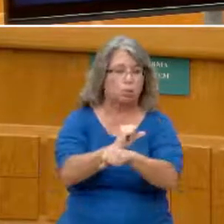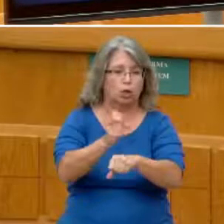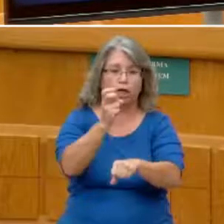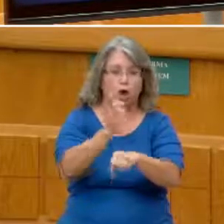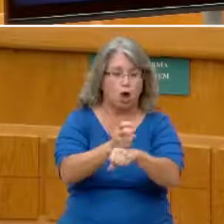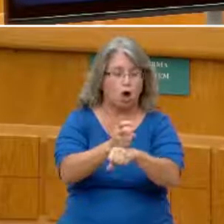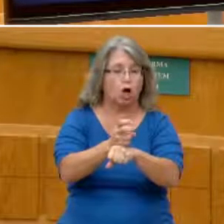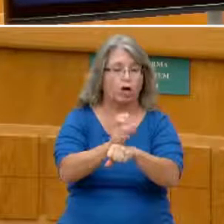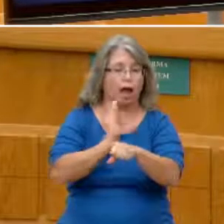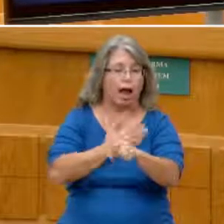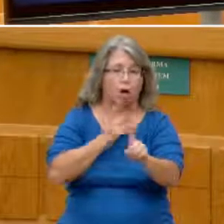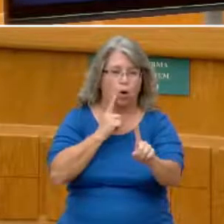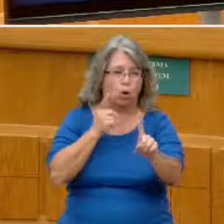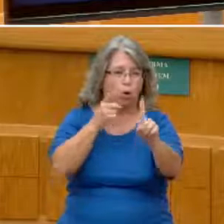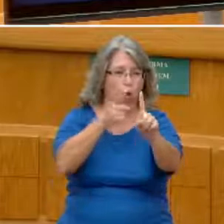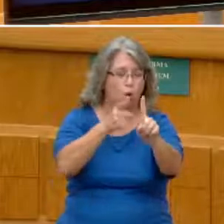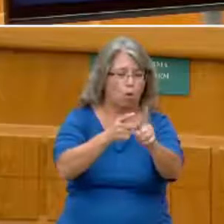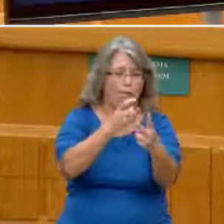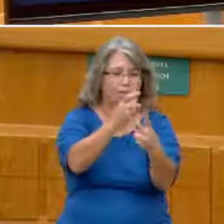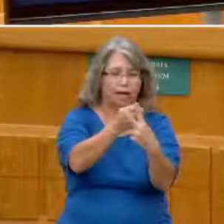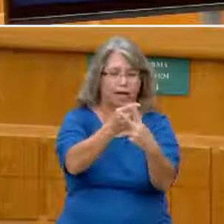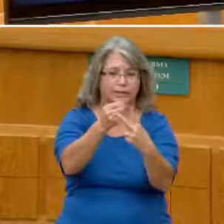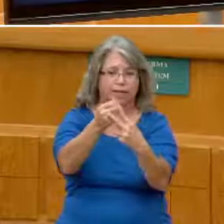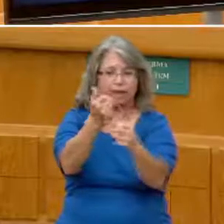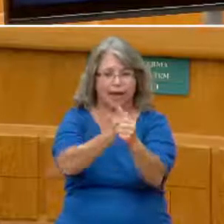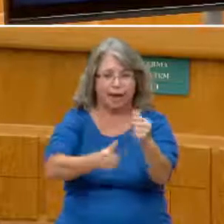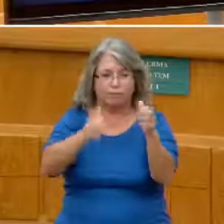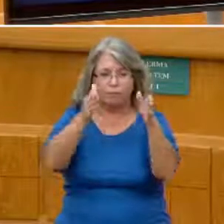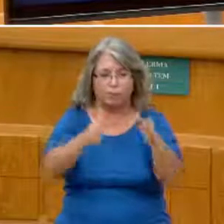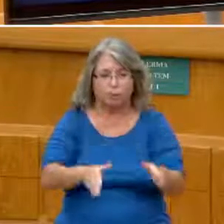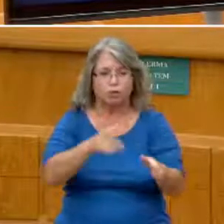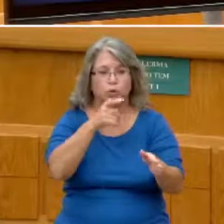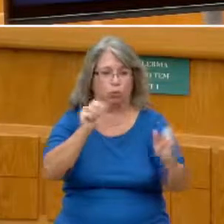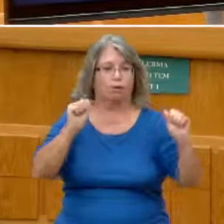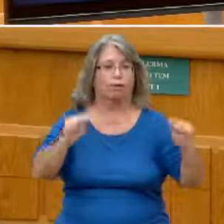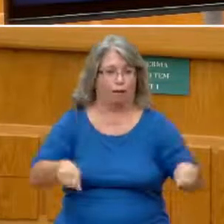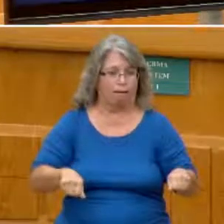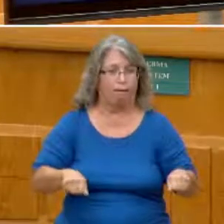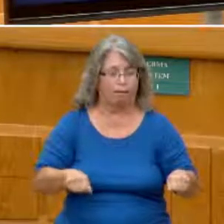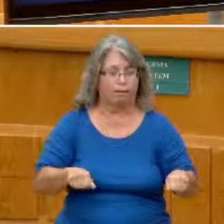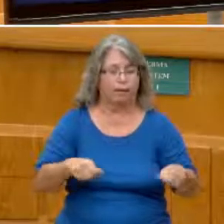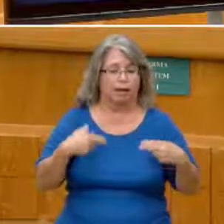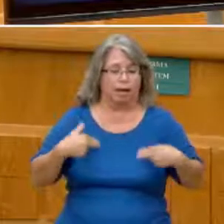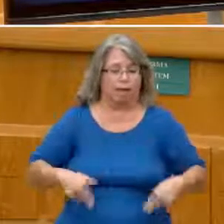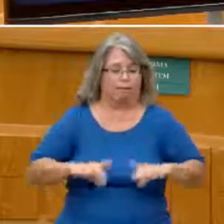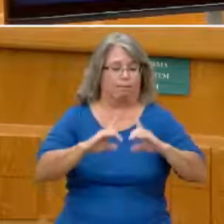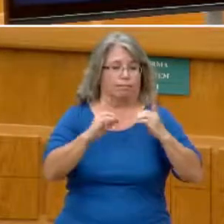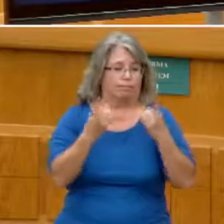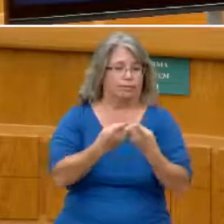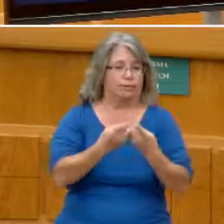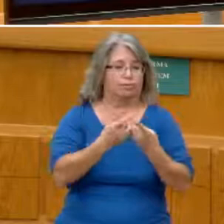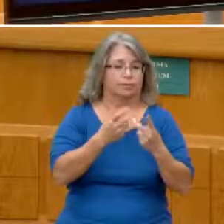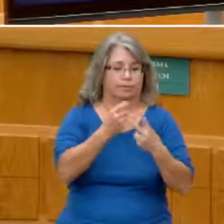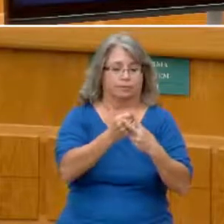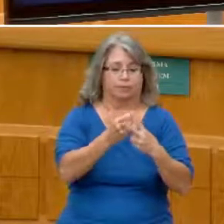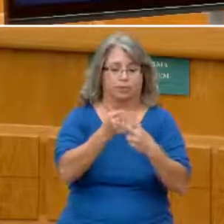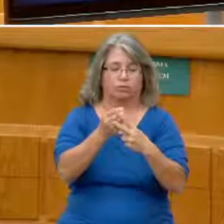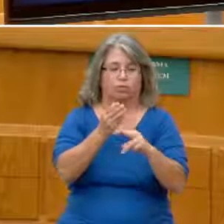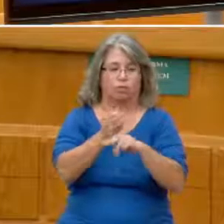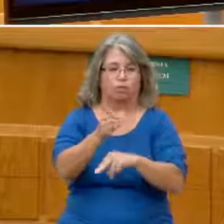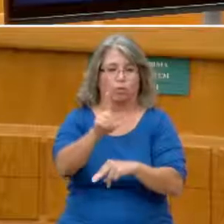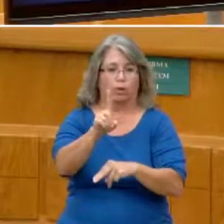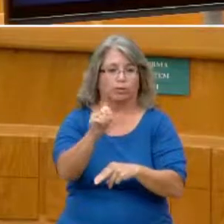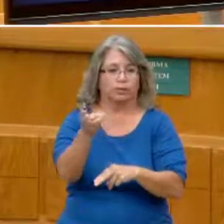of vaccinating everyone who's eligible. The health district has administered over